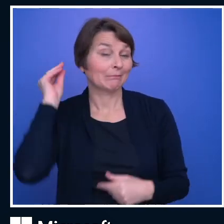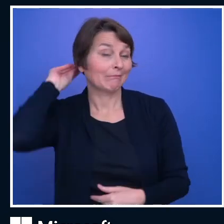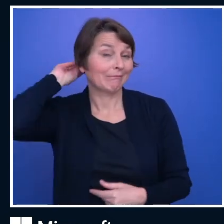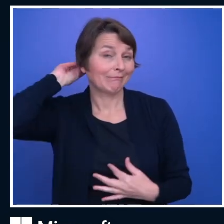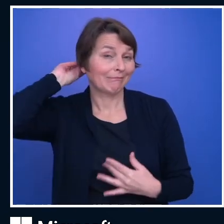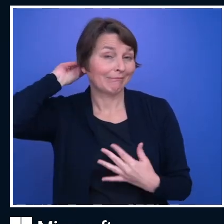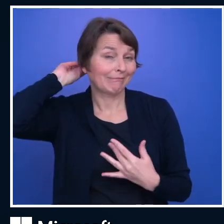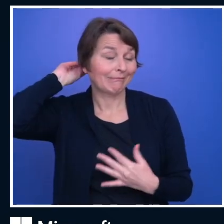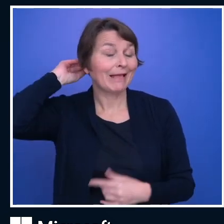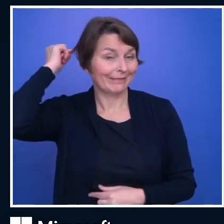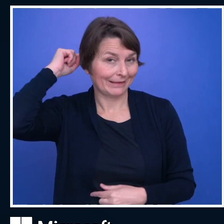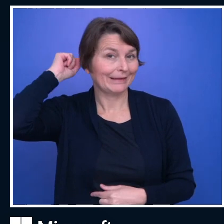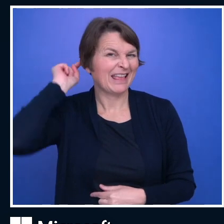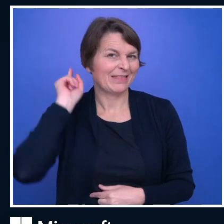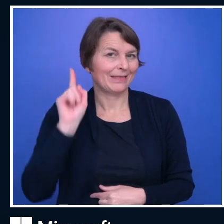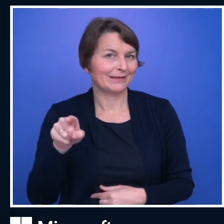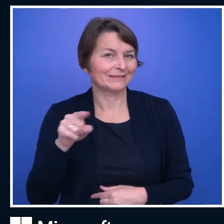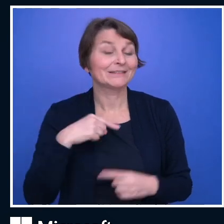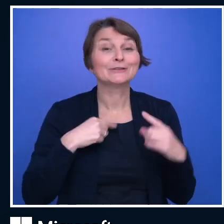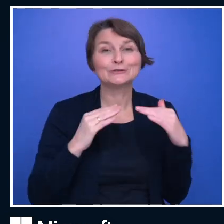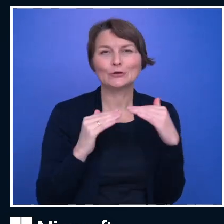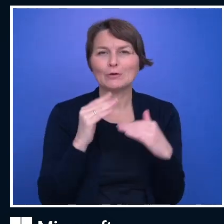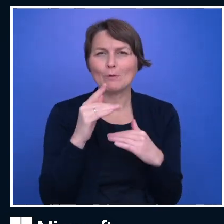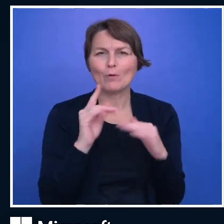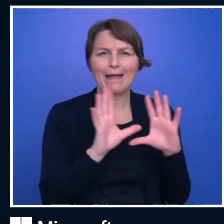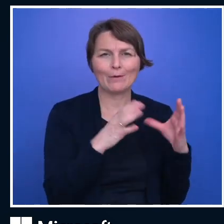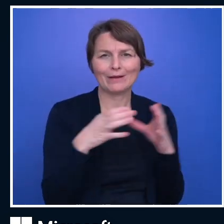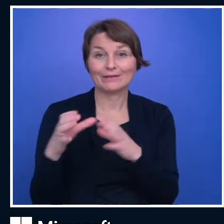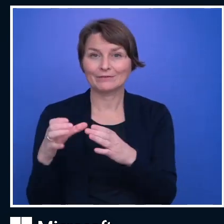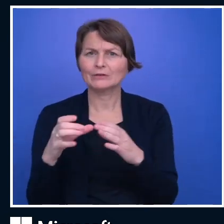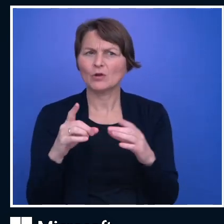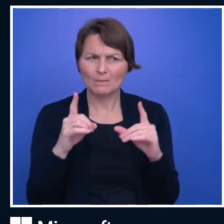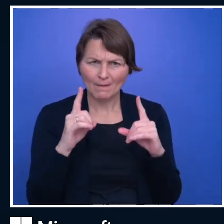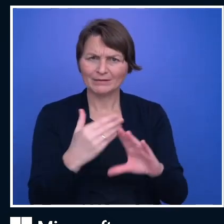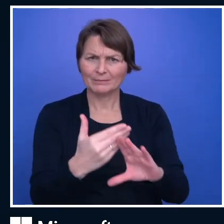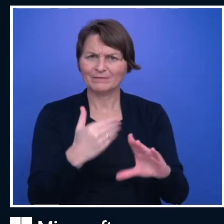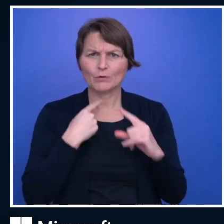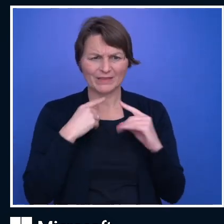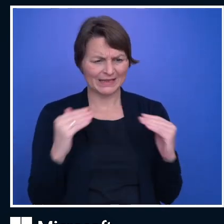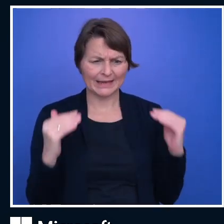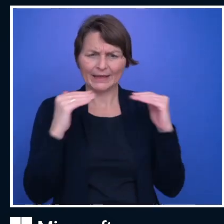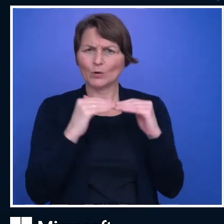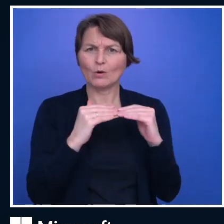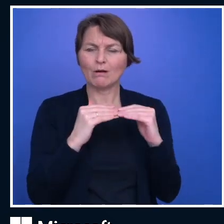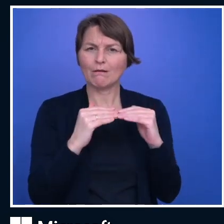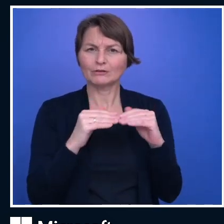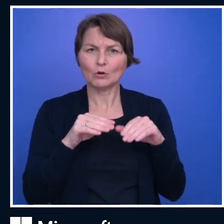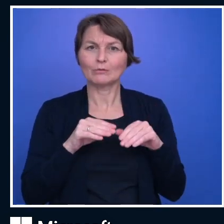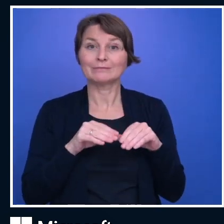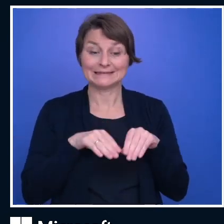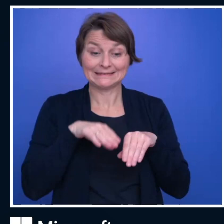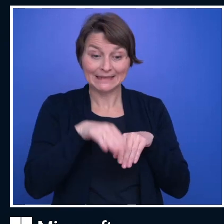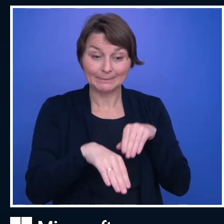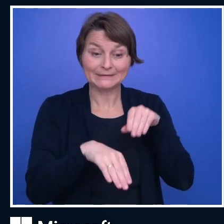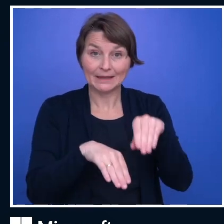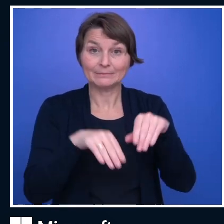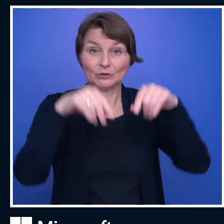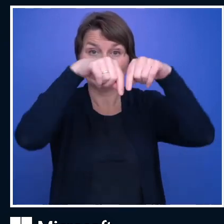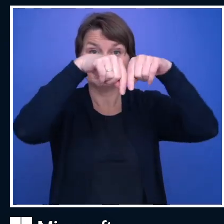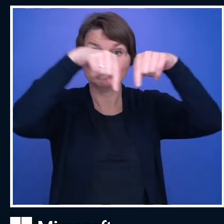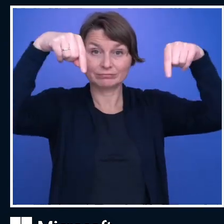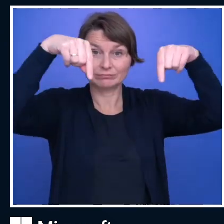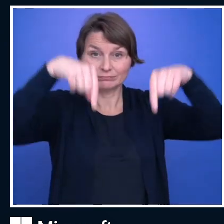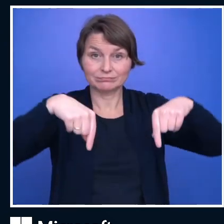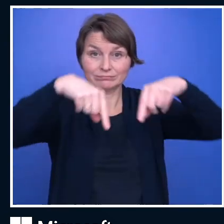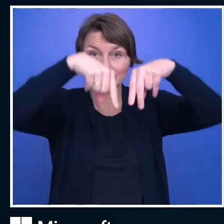topmost classification is equally divided, so that at every step when you're dividing the data set, it's pretty much equally